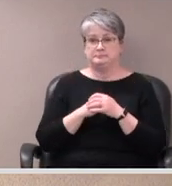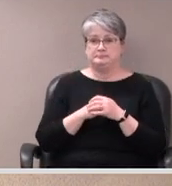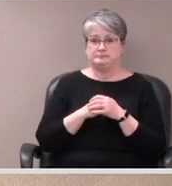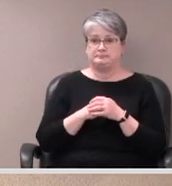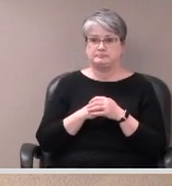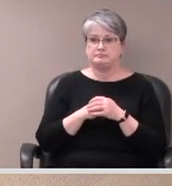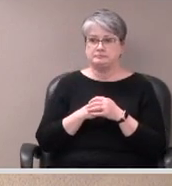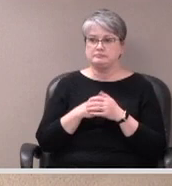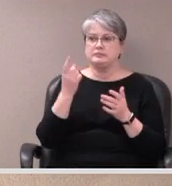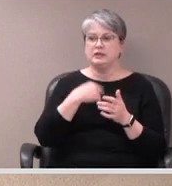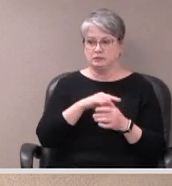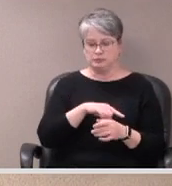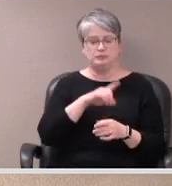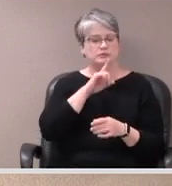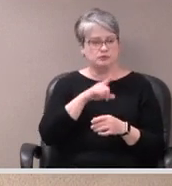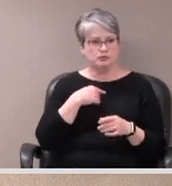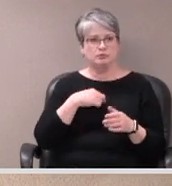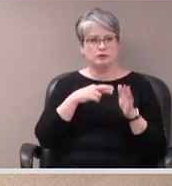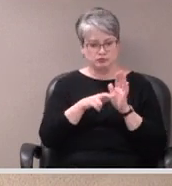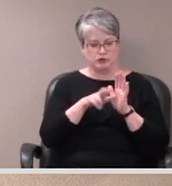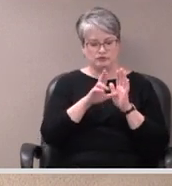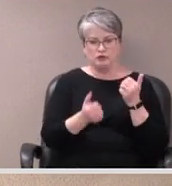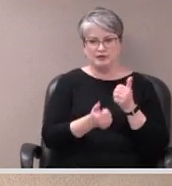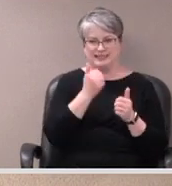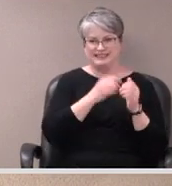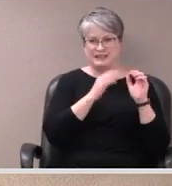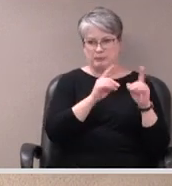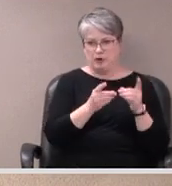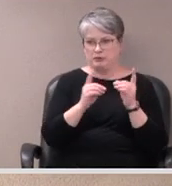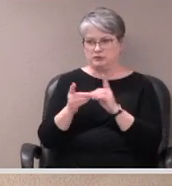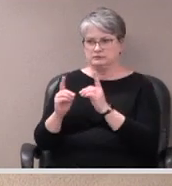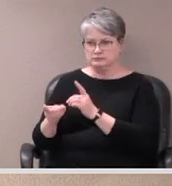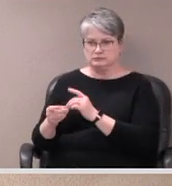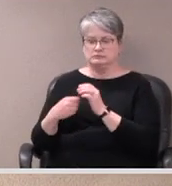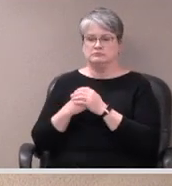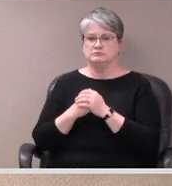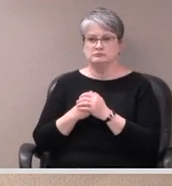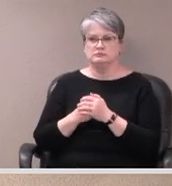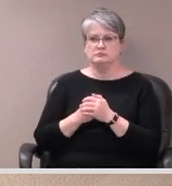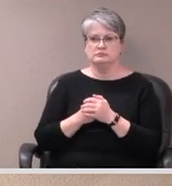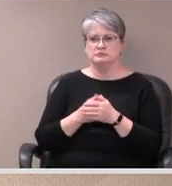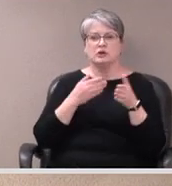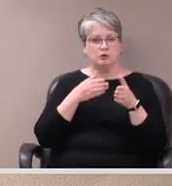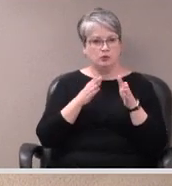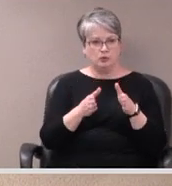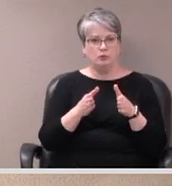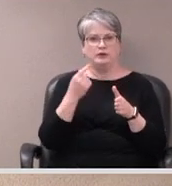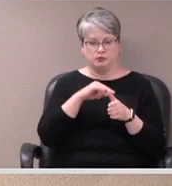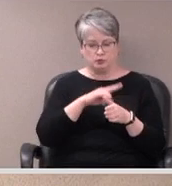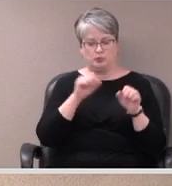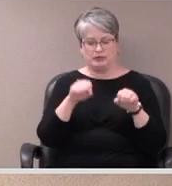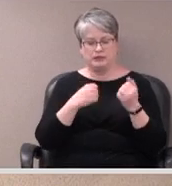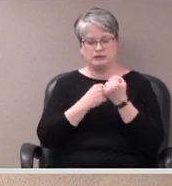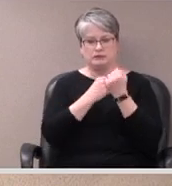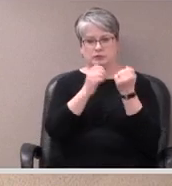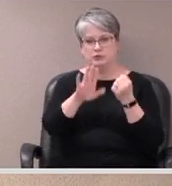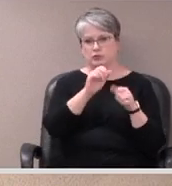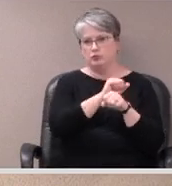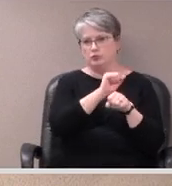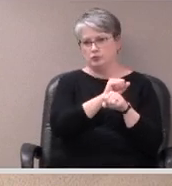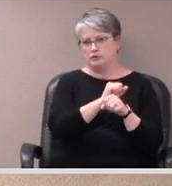but we are definitely reviewing with each department ways in which we can support their work. And